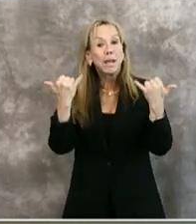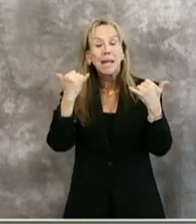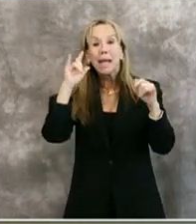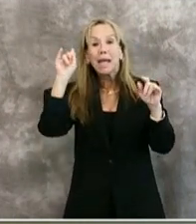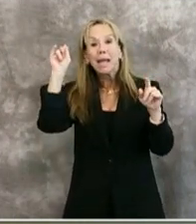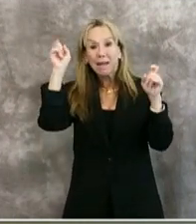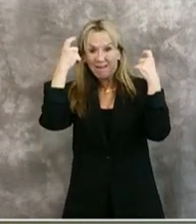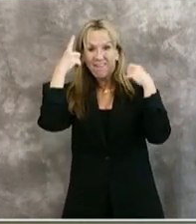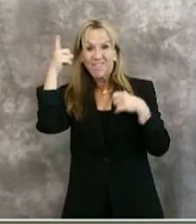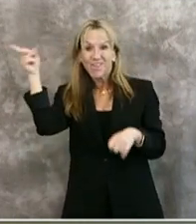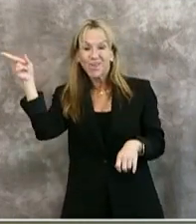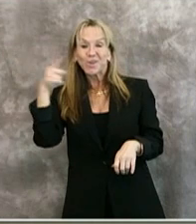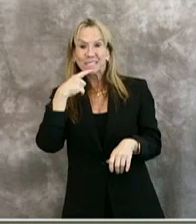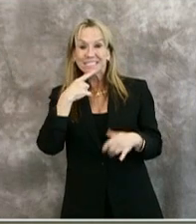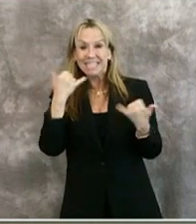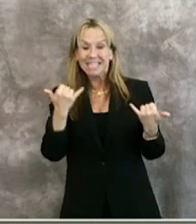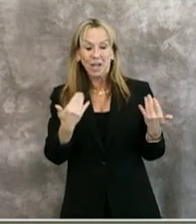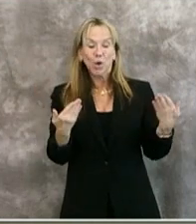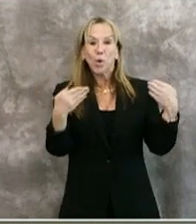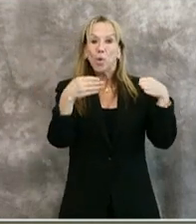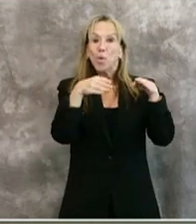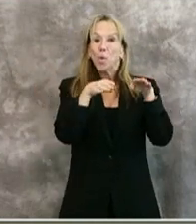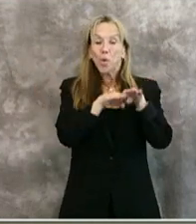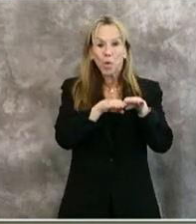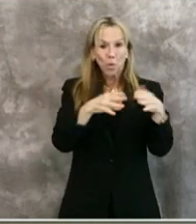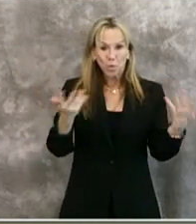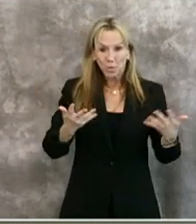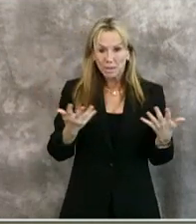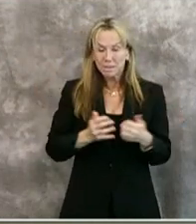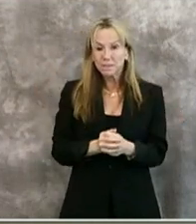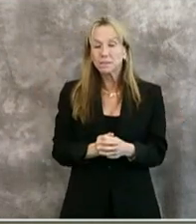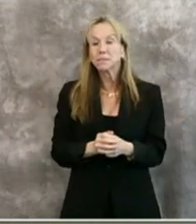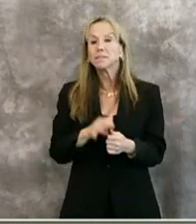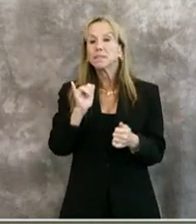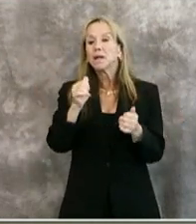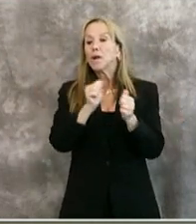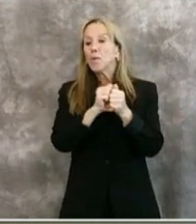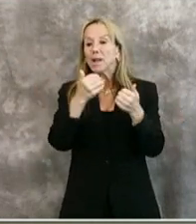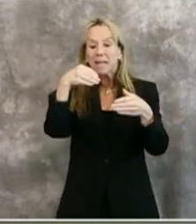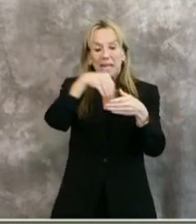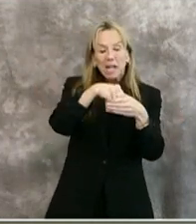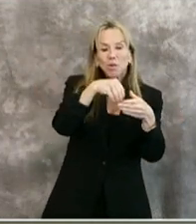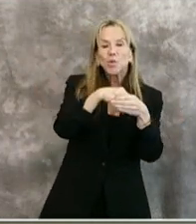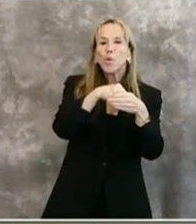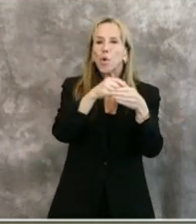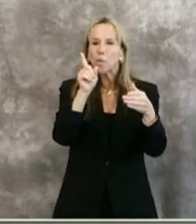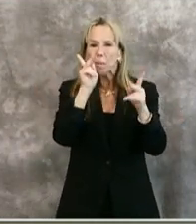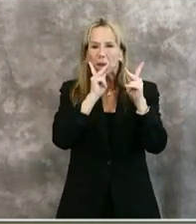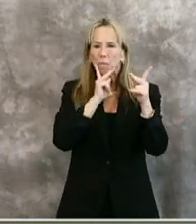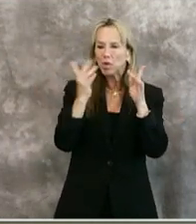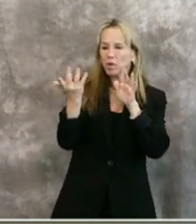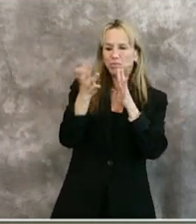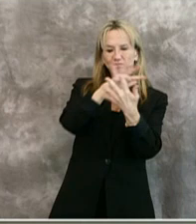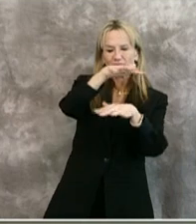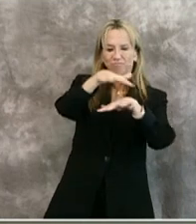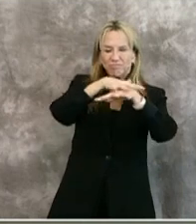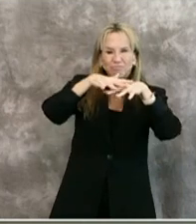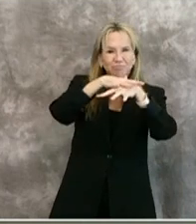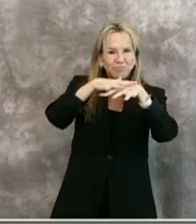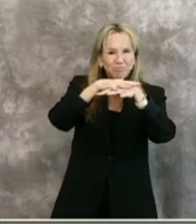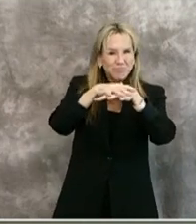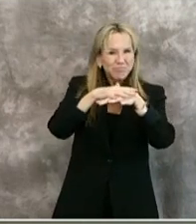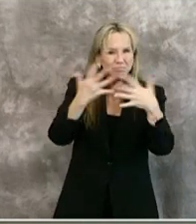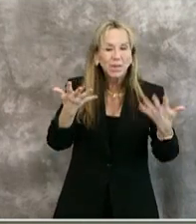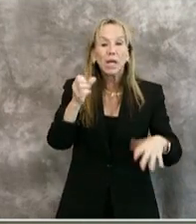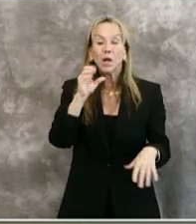Governor Newsom announced the closing of indoor operations in high-contact, longer-duration sections for counties like ours that